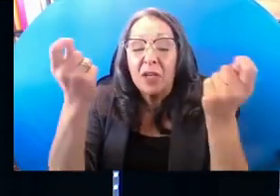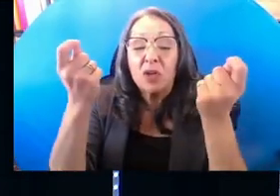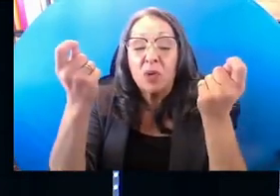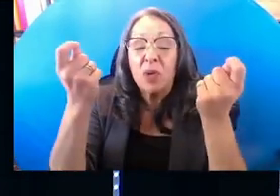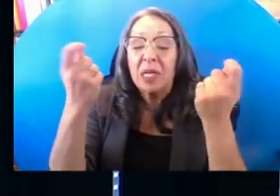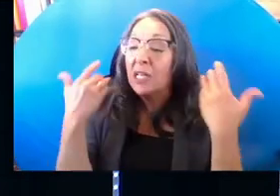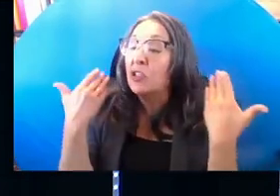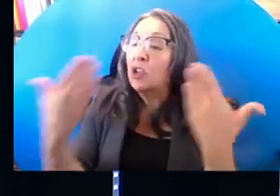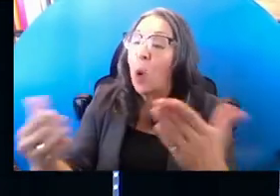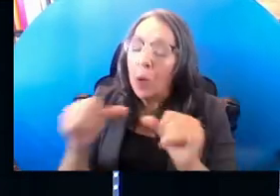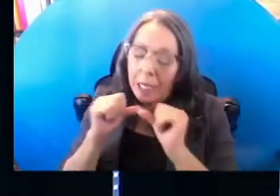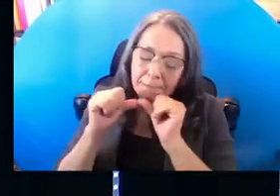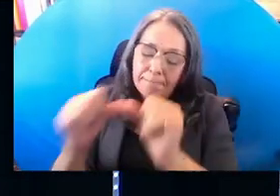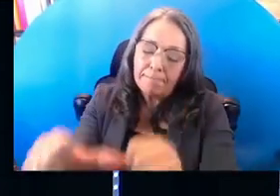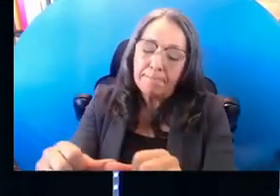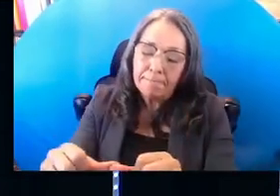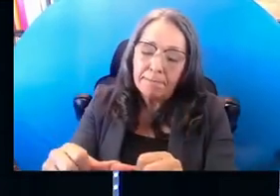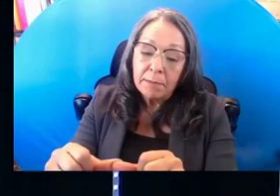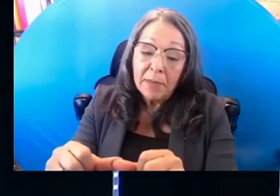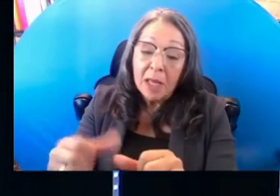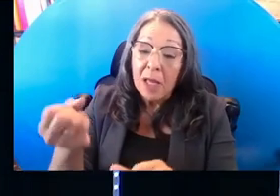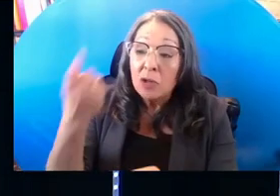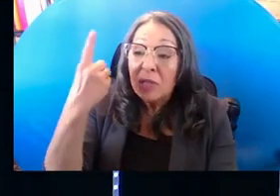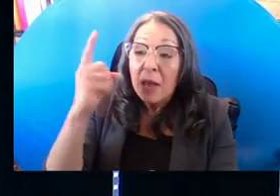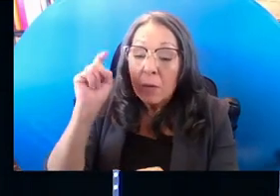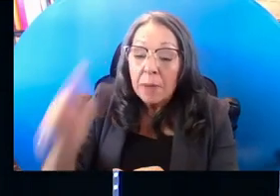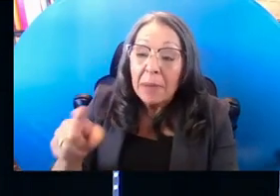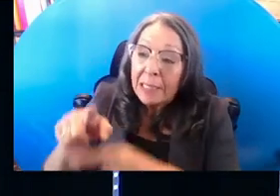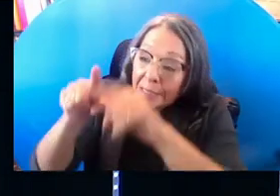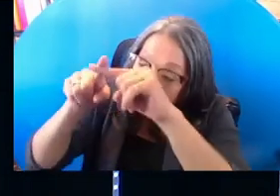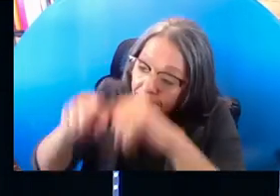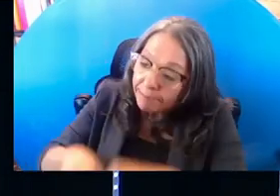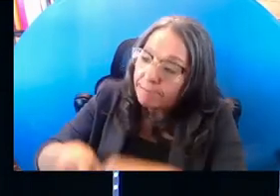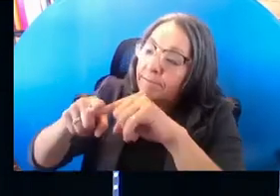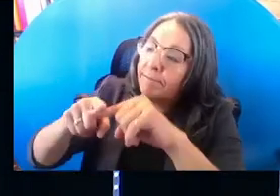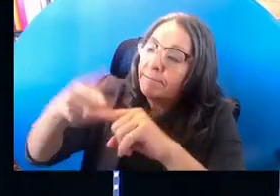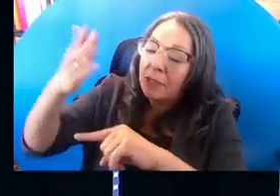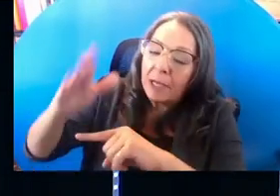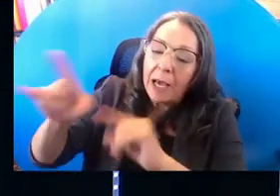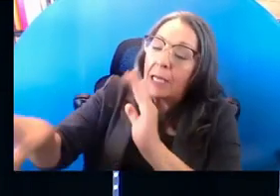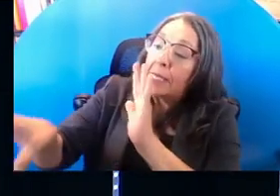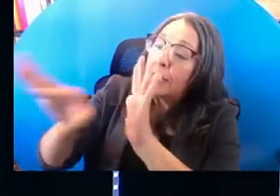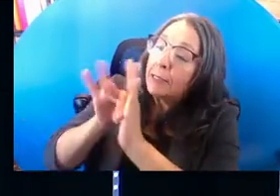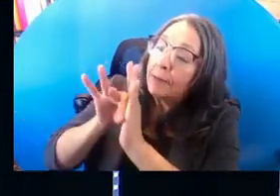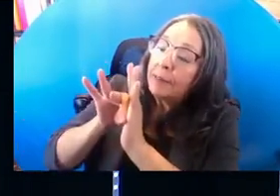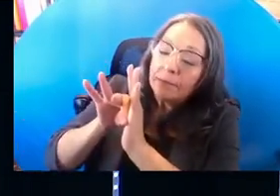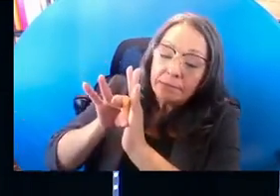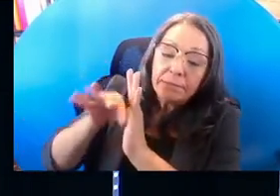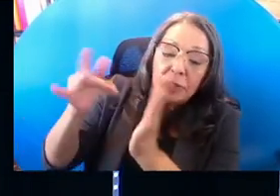out. But we have to make the choice to rely on God. We have to make the choice to choose Jesus.